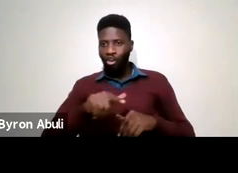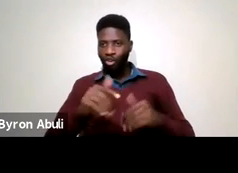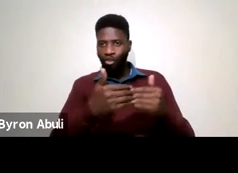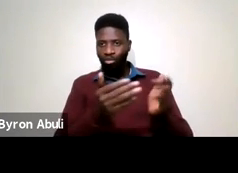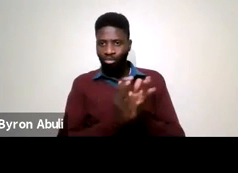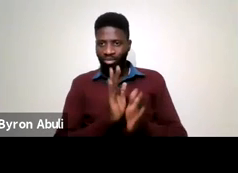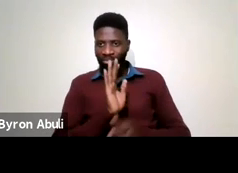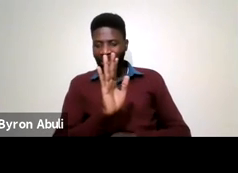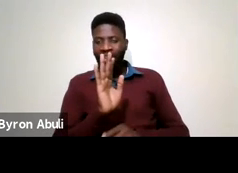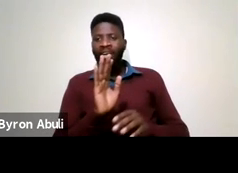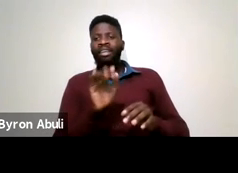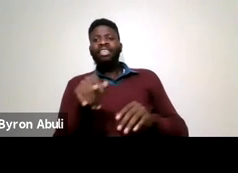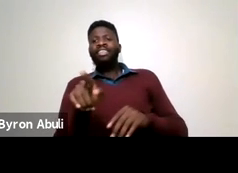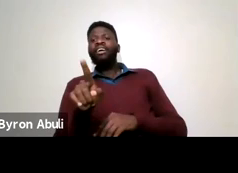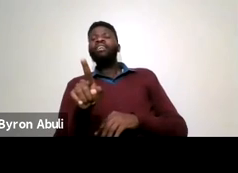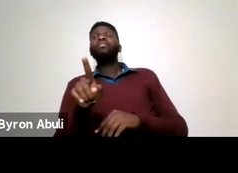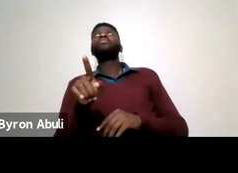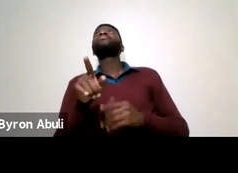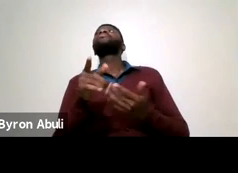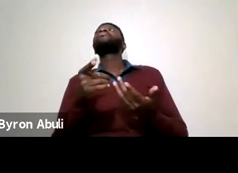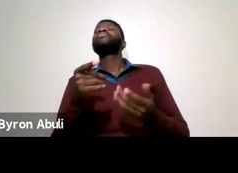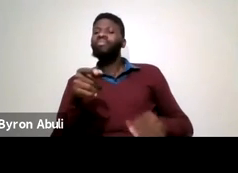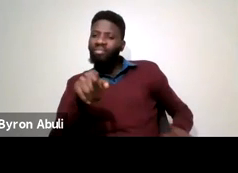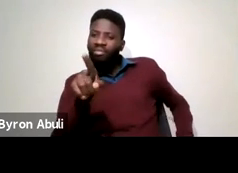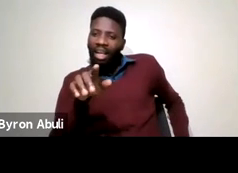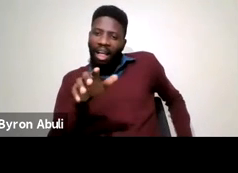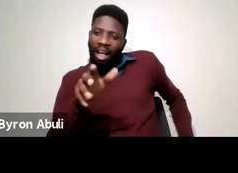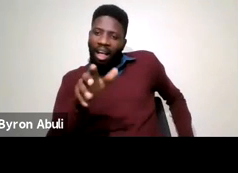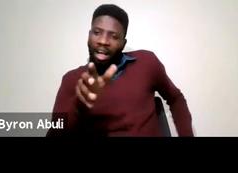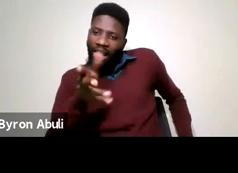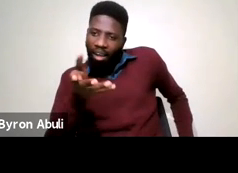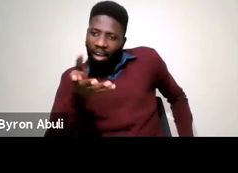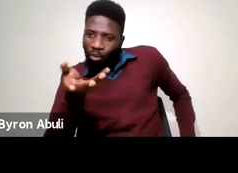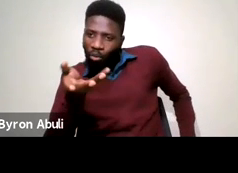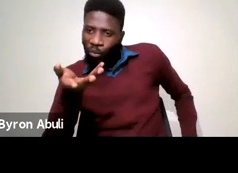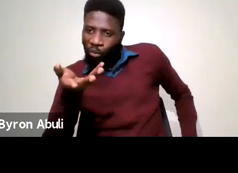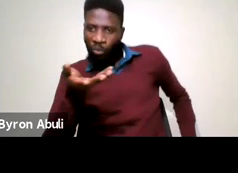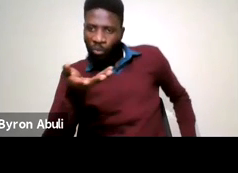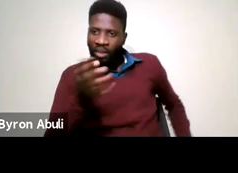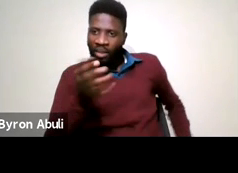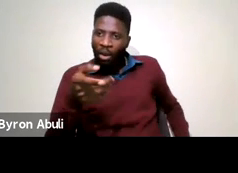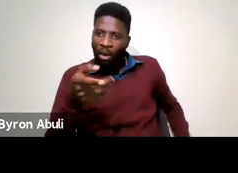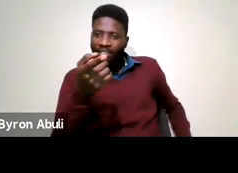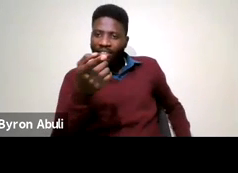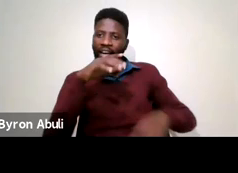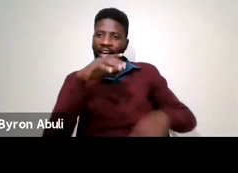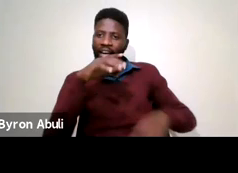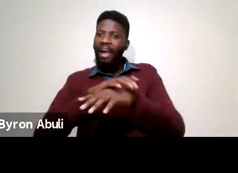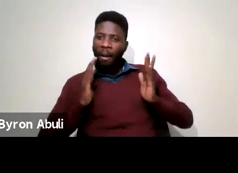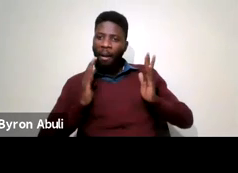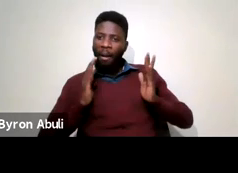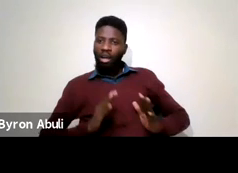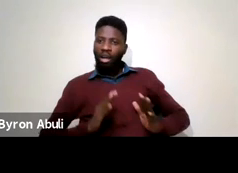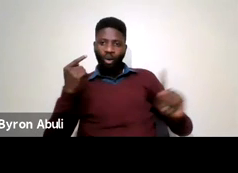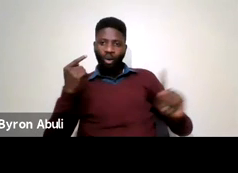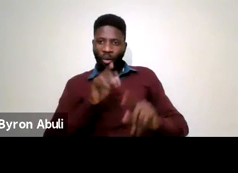How do you go? How did you get to your personal goals? How did you do that?